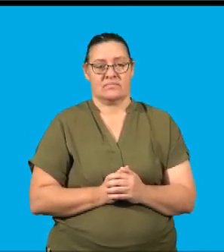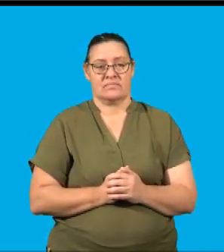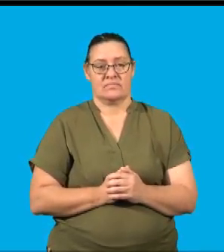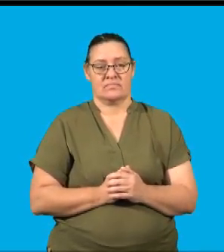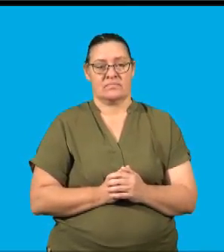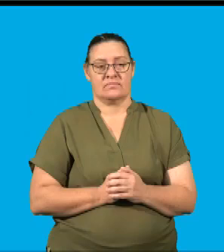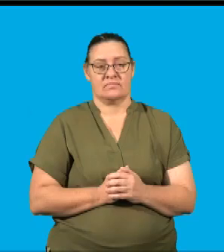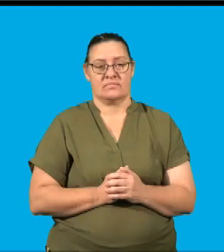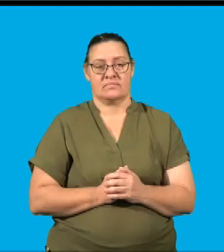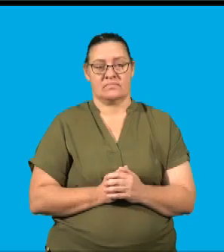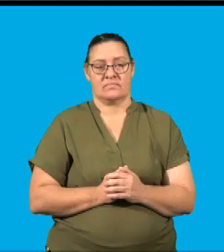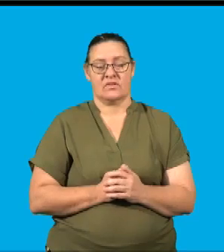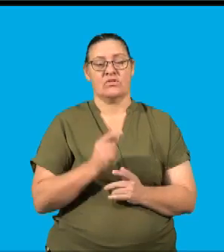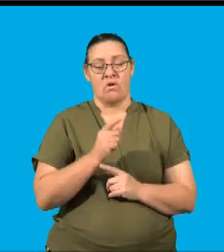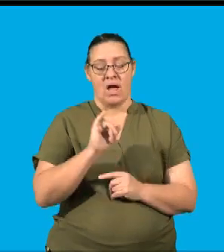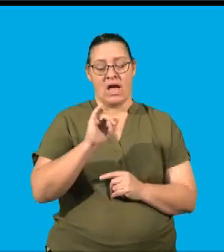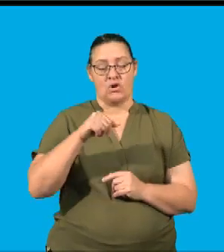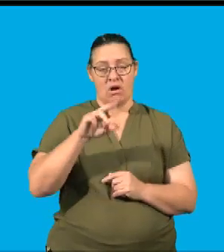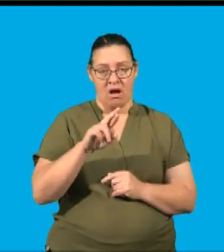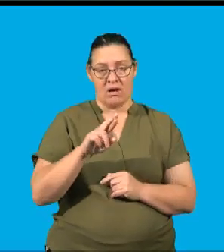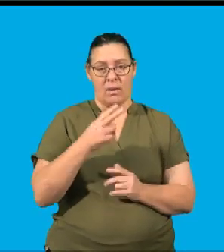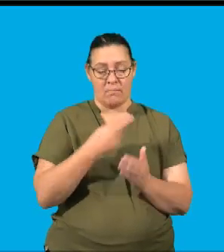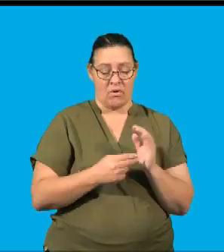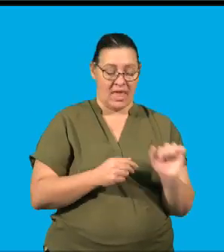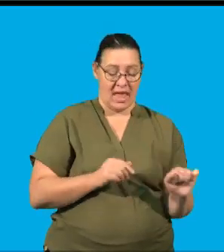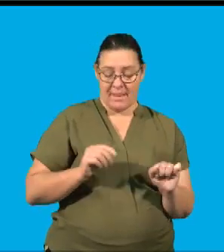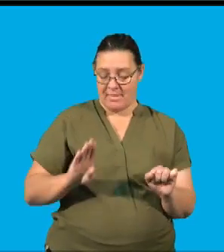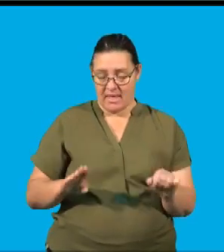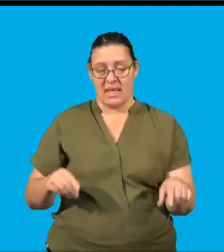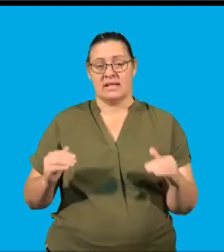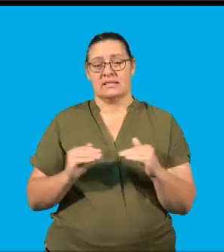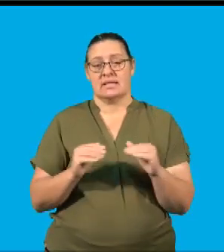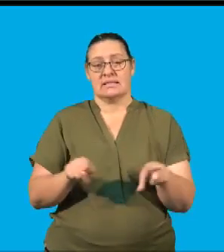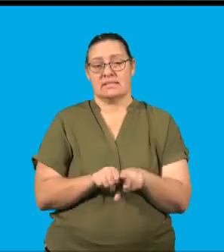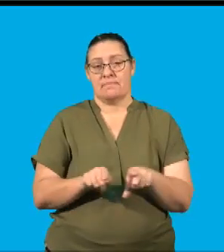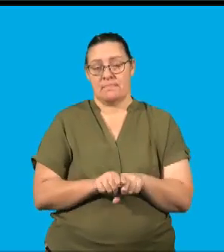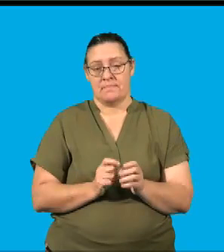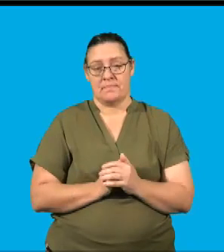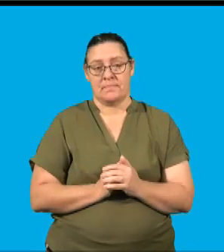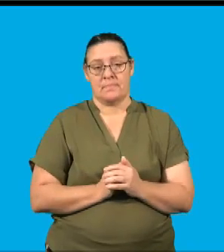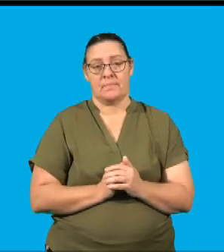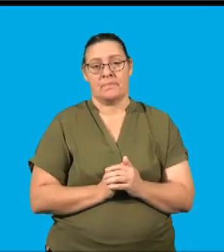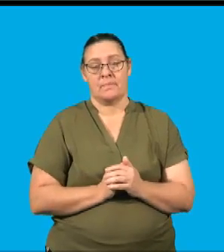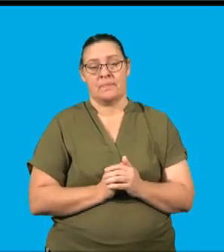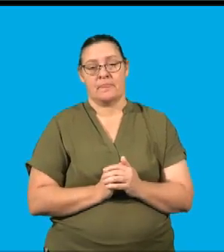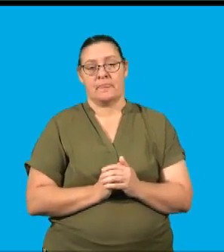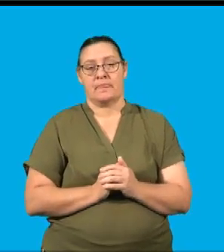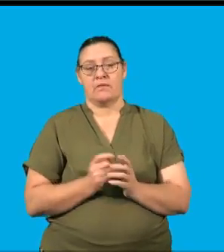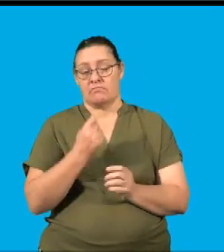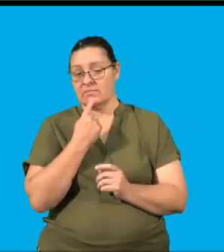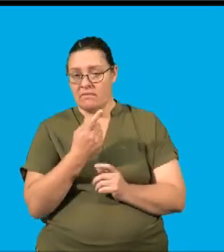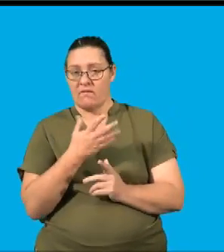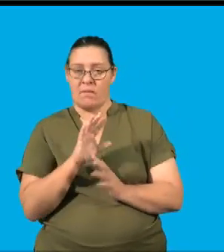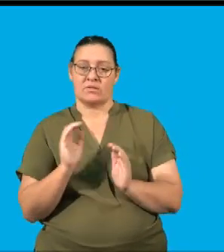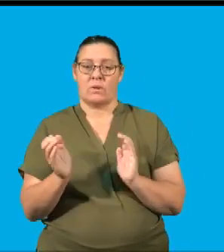R are the same, or they are equal. So that is what you can say if you